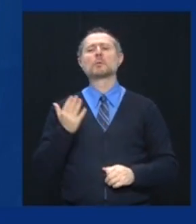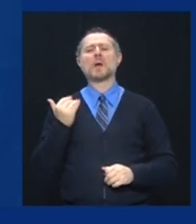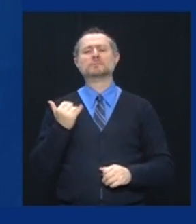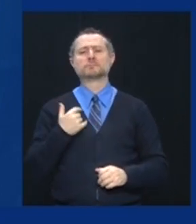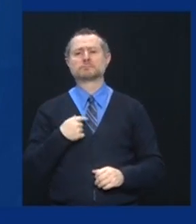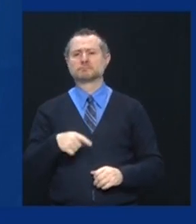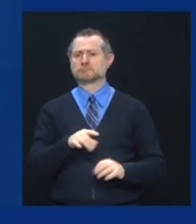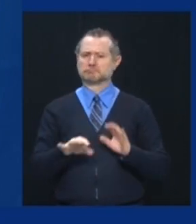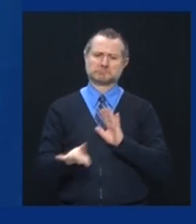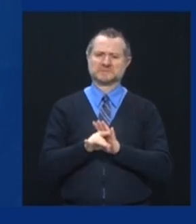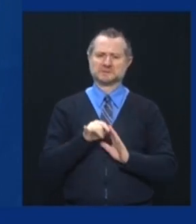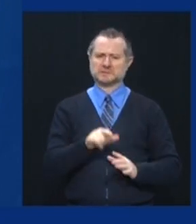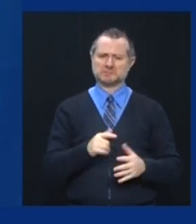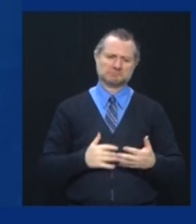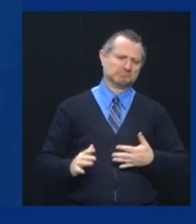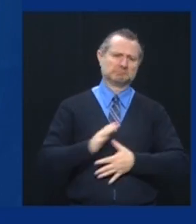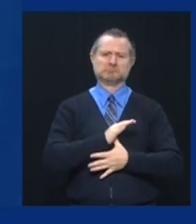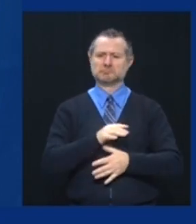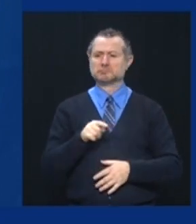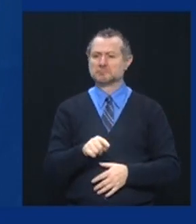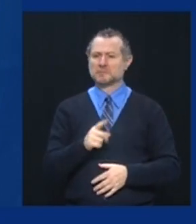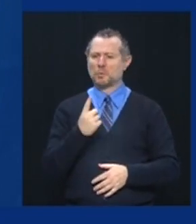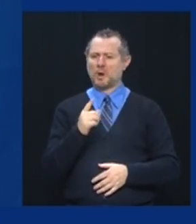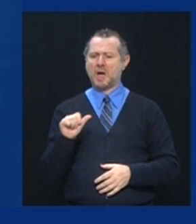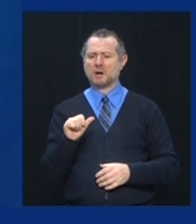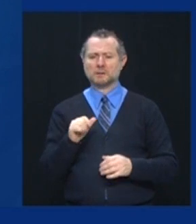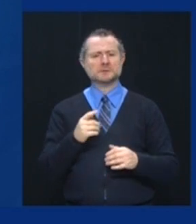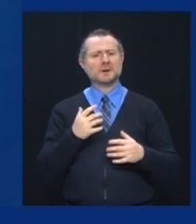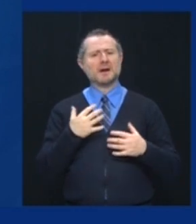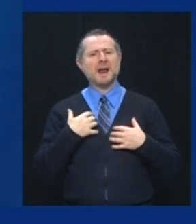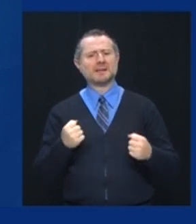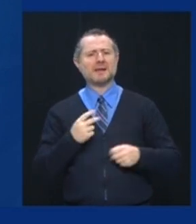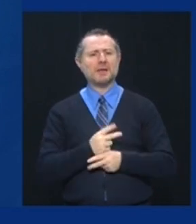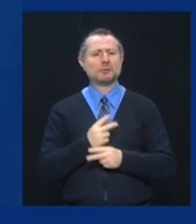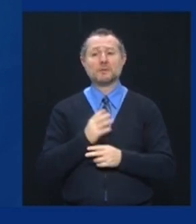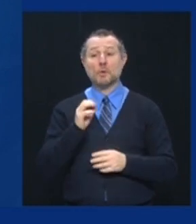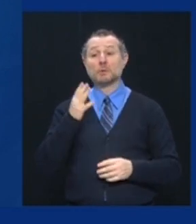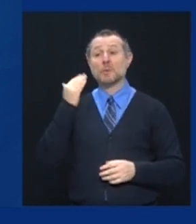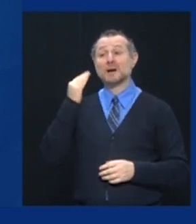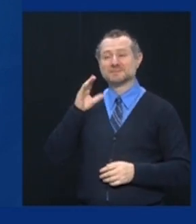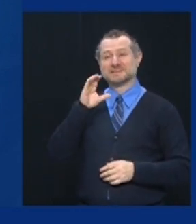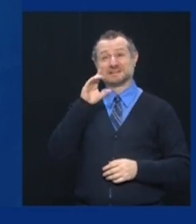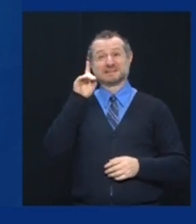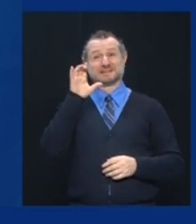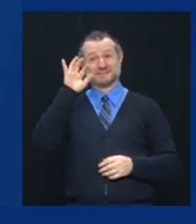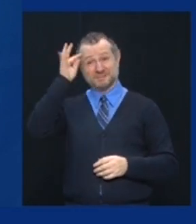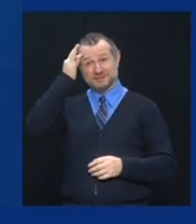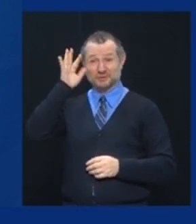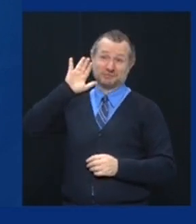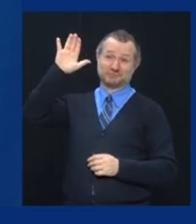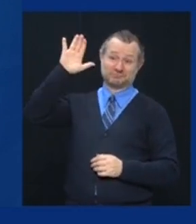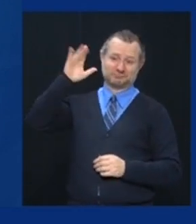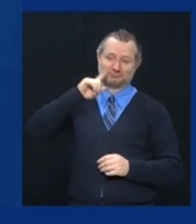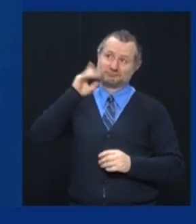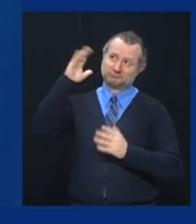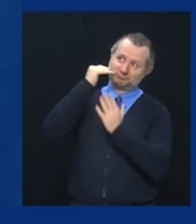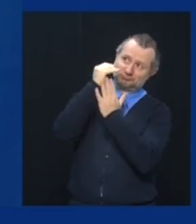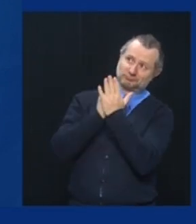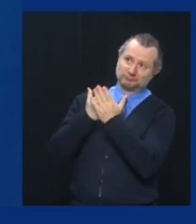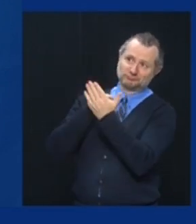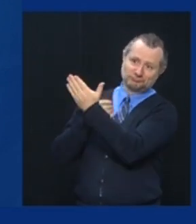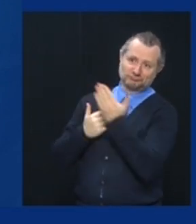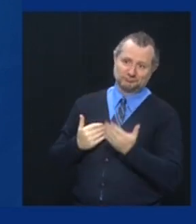workers? That's the CDC guidance. Basically, every state in the nation has accepted healthcare workers because they are the front